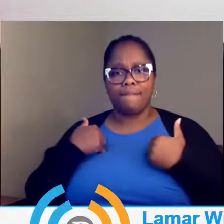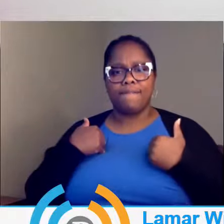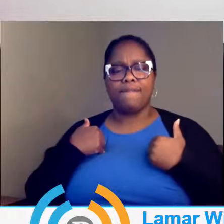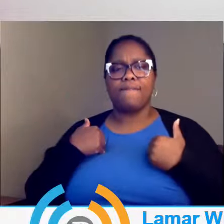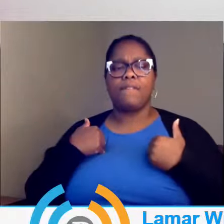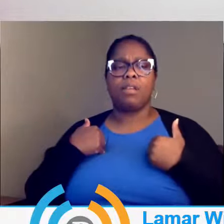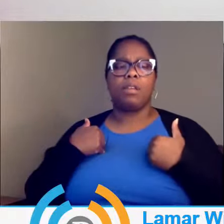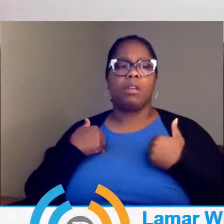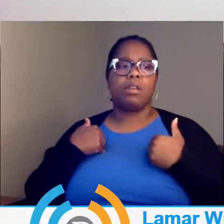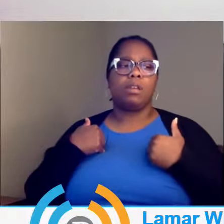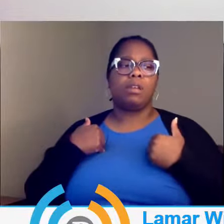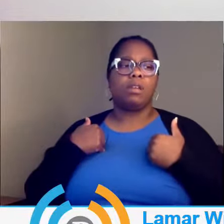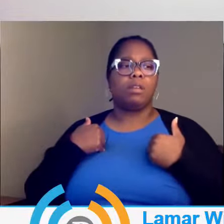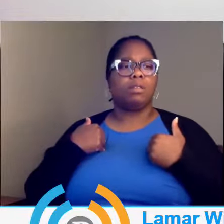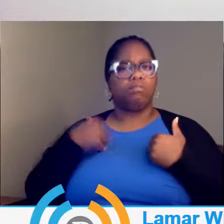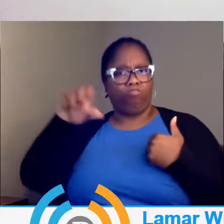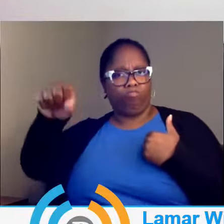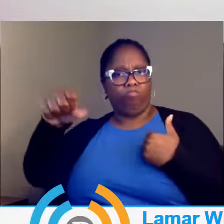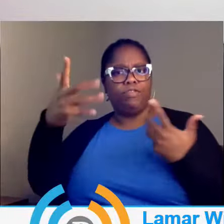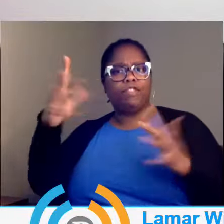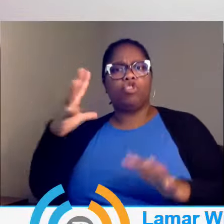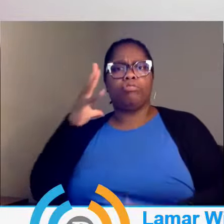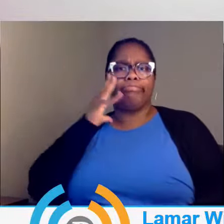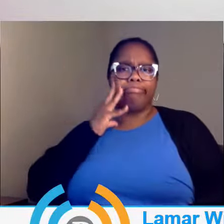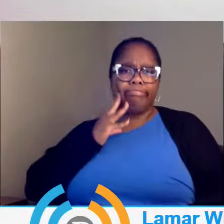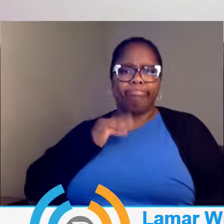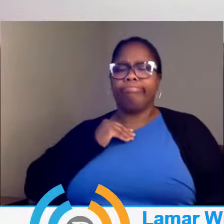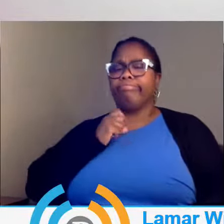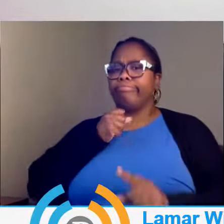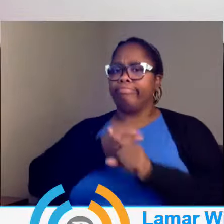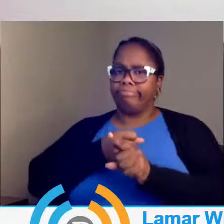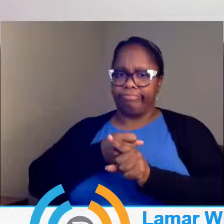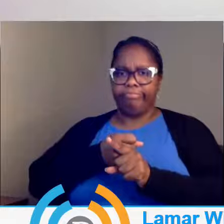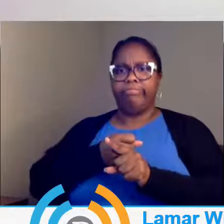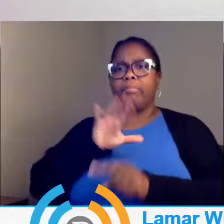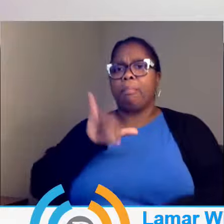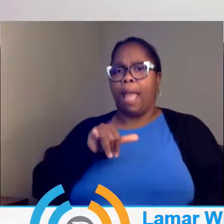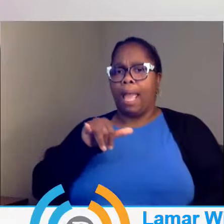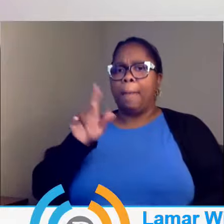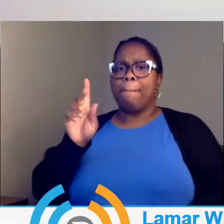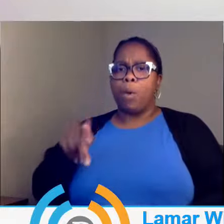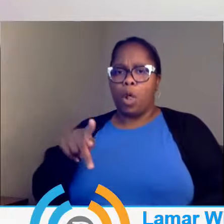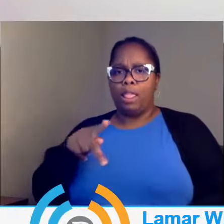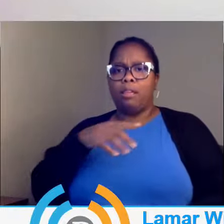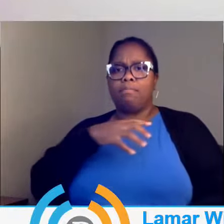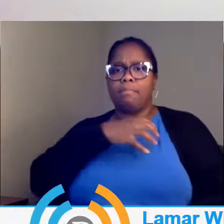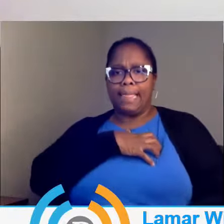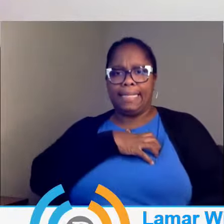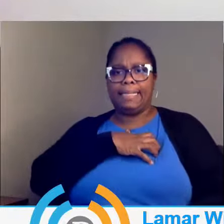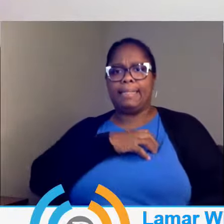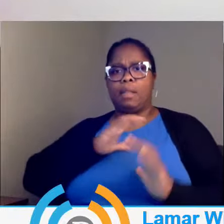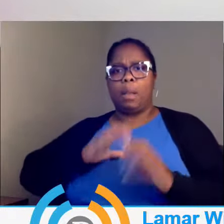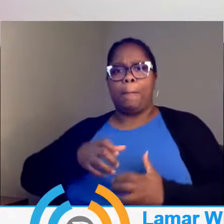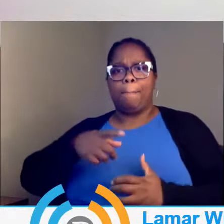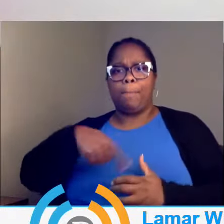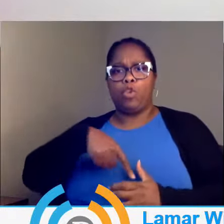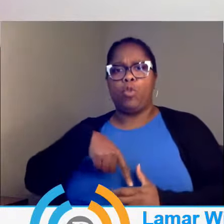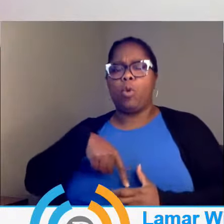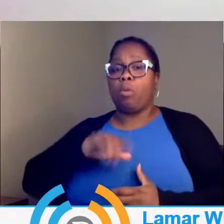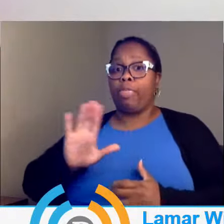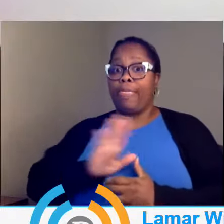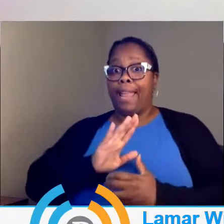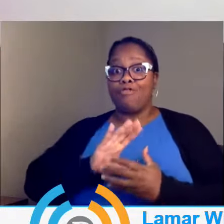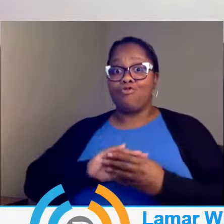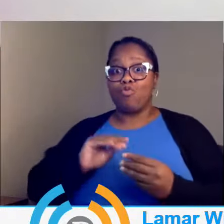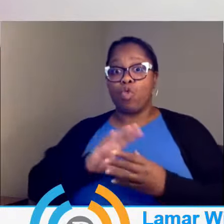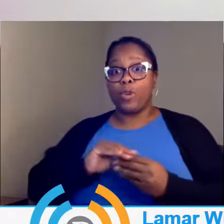that have been affected by the Portland Police Bureau, and their stories still have not been highlighted